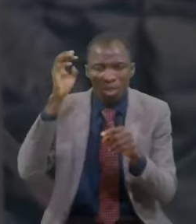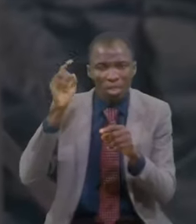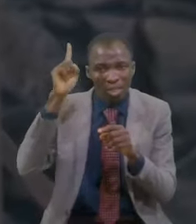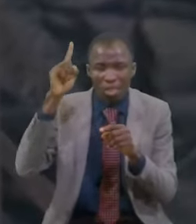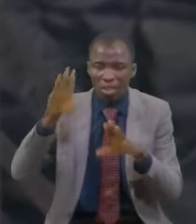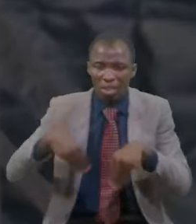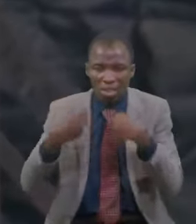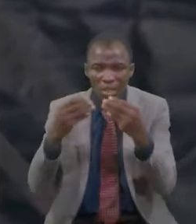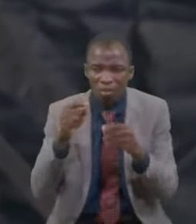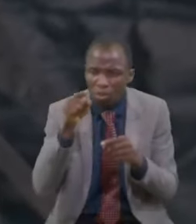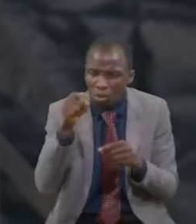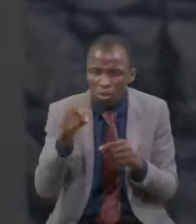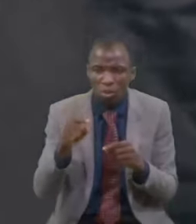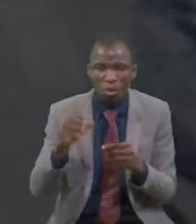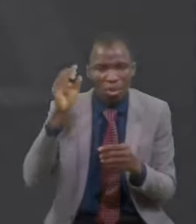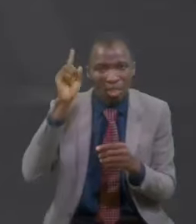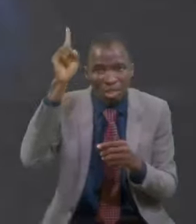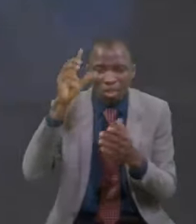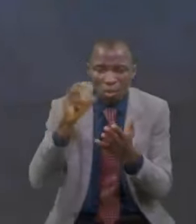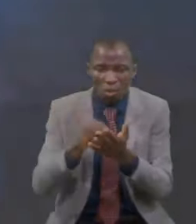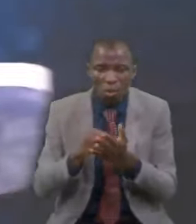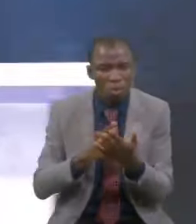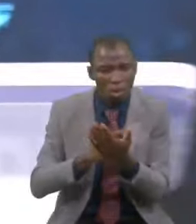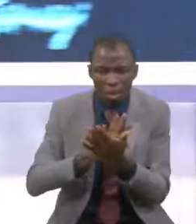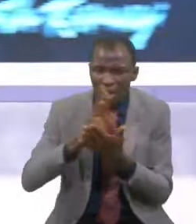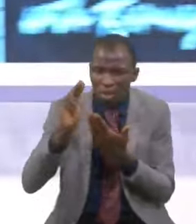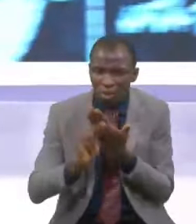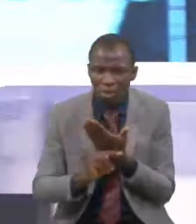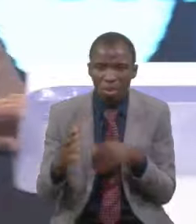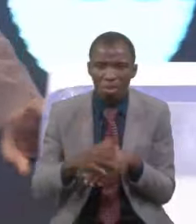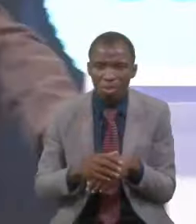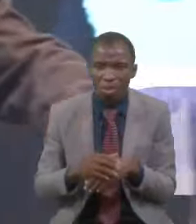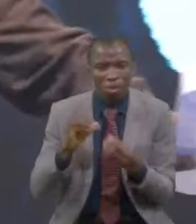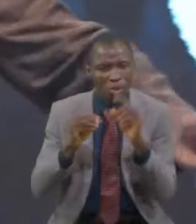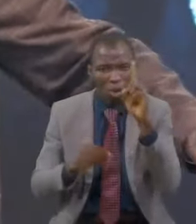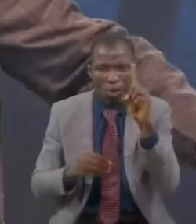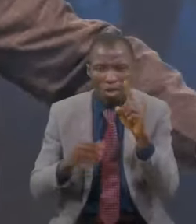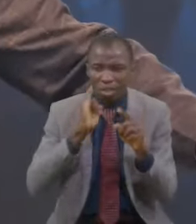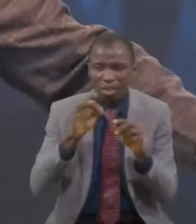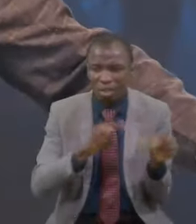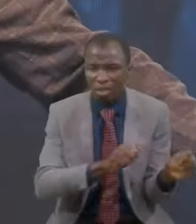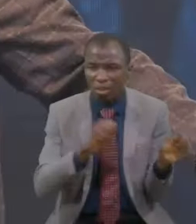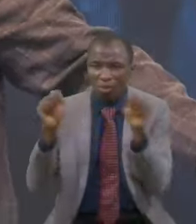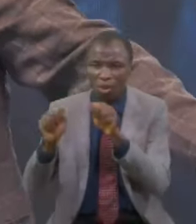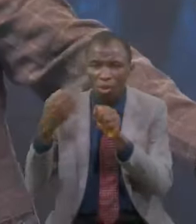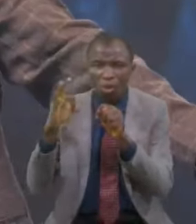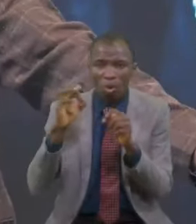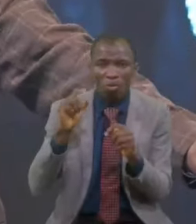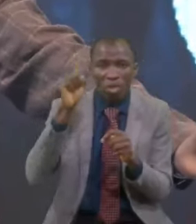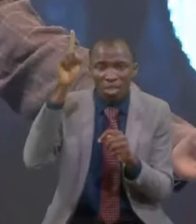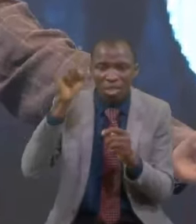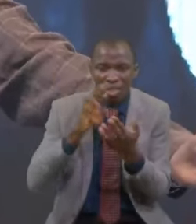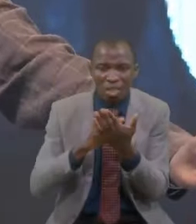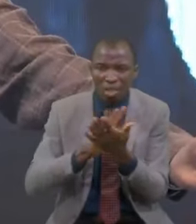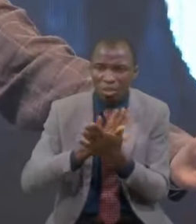own righteousness. Number one, the transfer of his righteousness unto